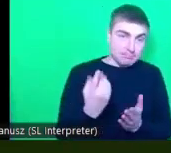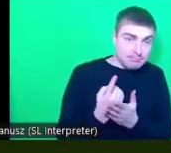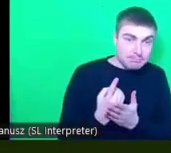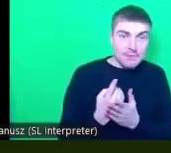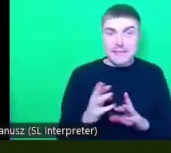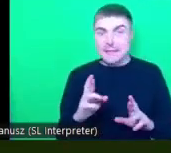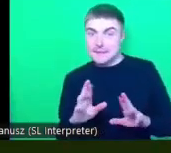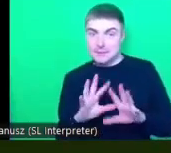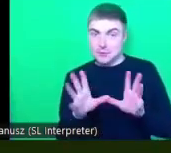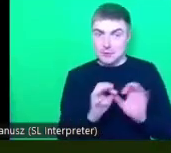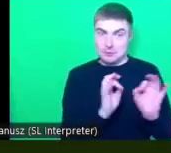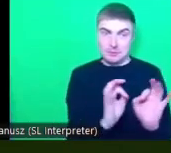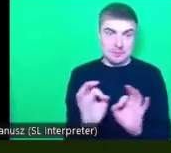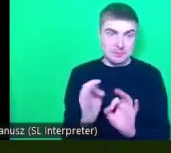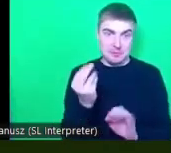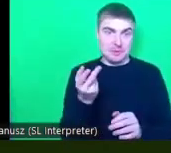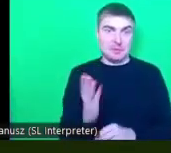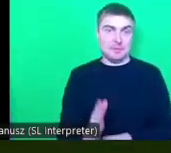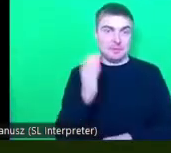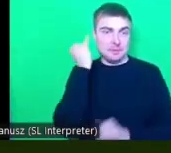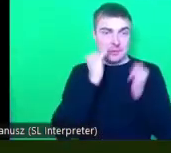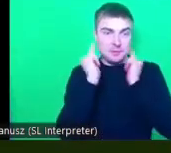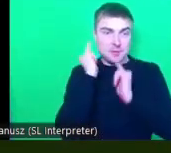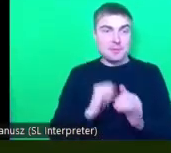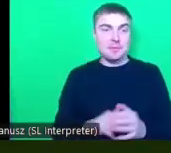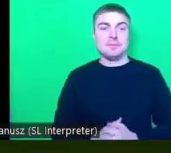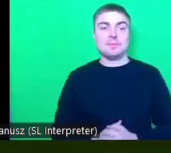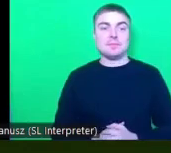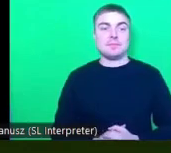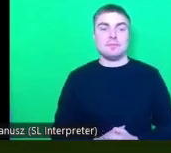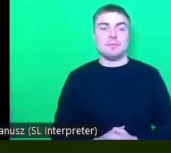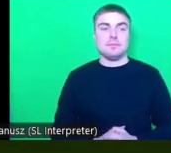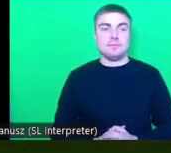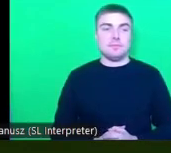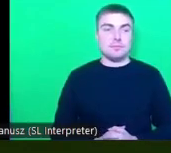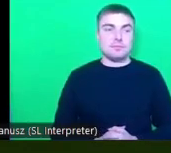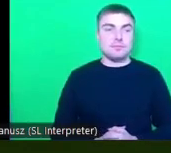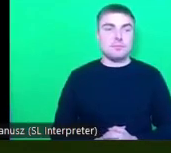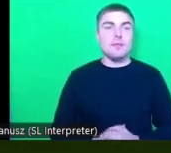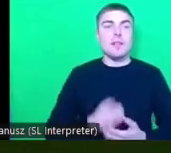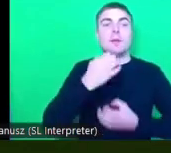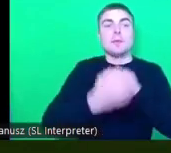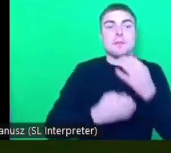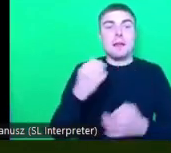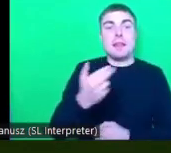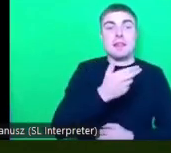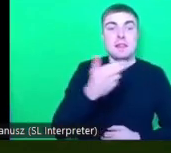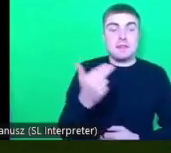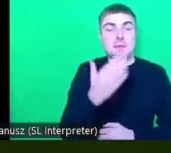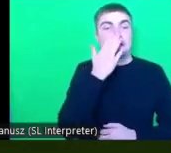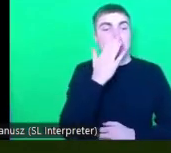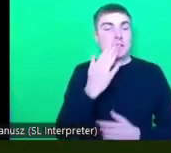So predators may affect their prey either directly or indirectly.